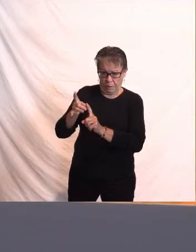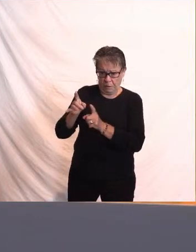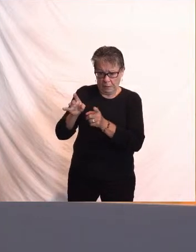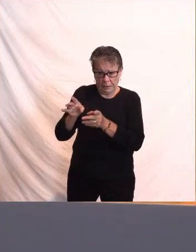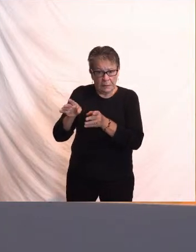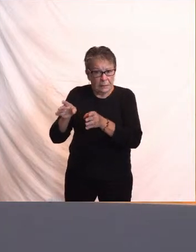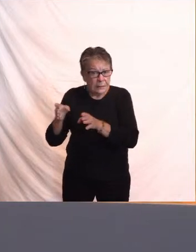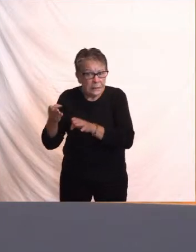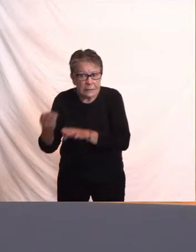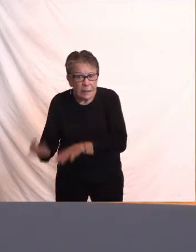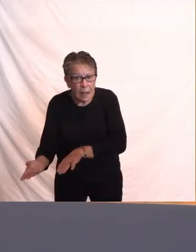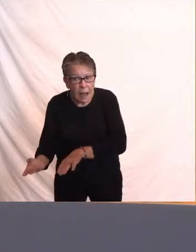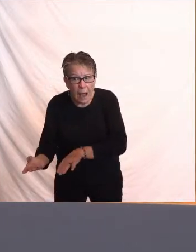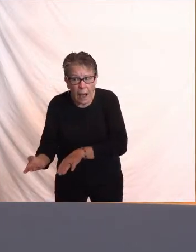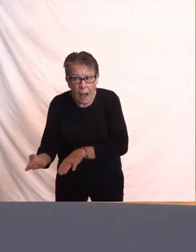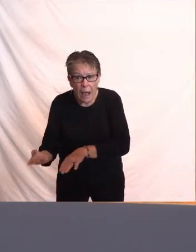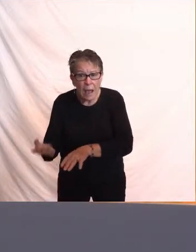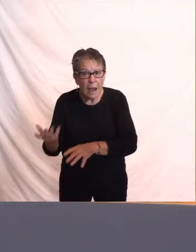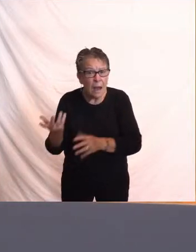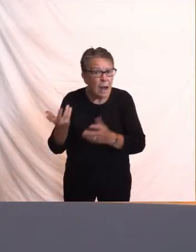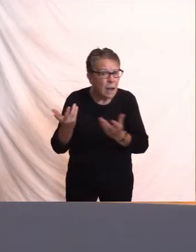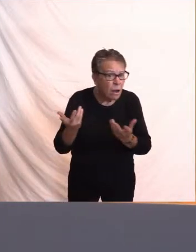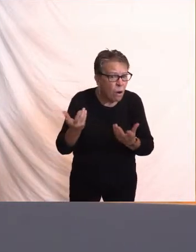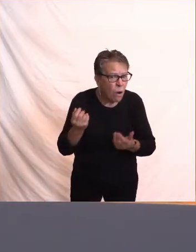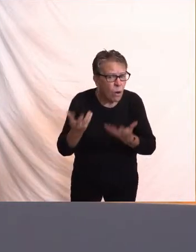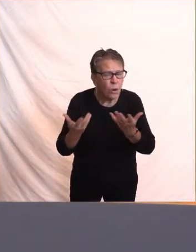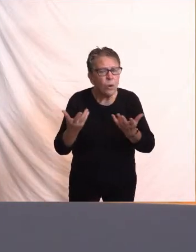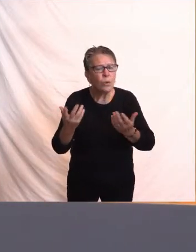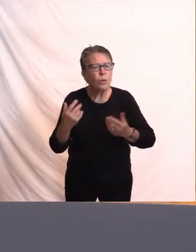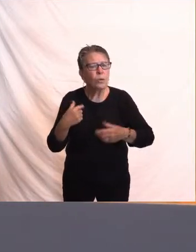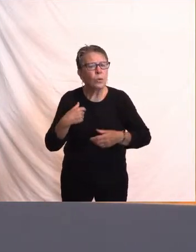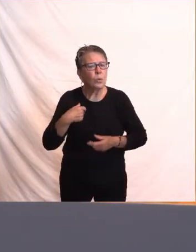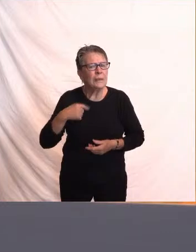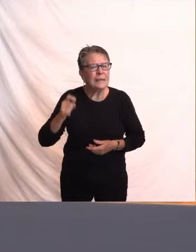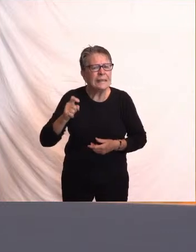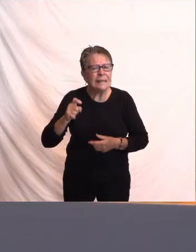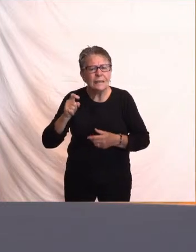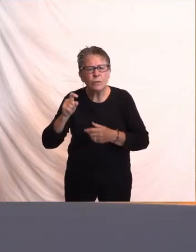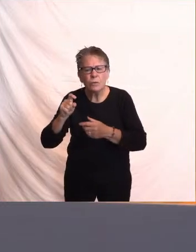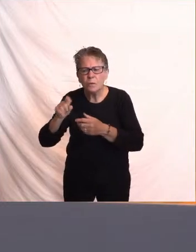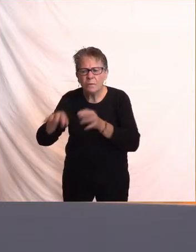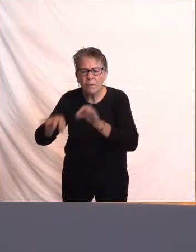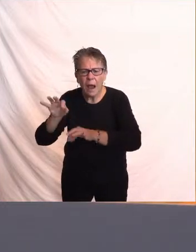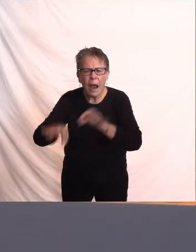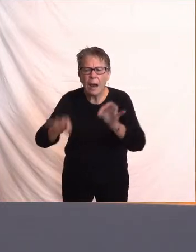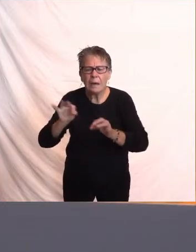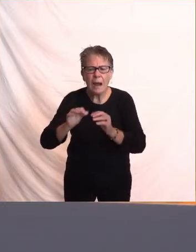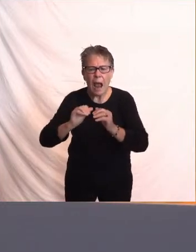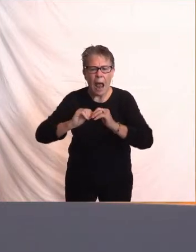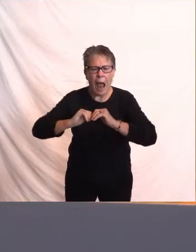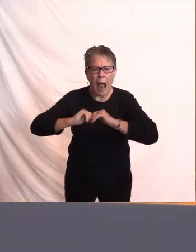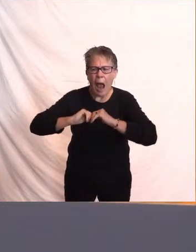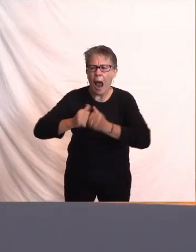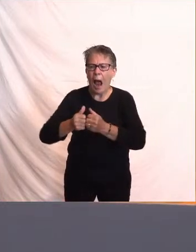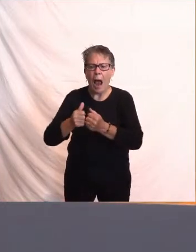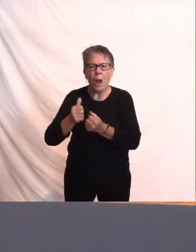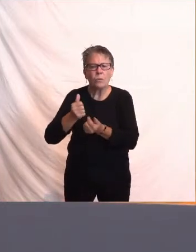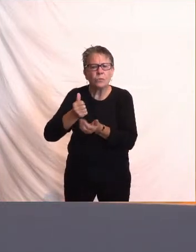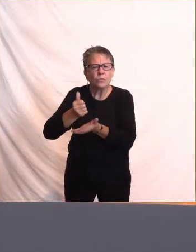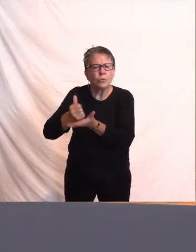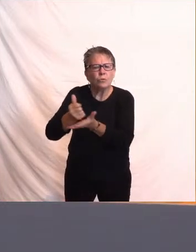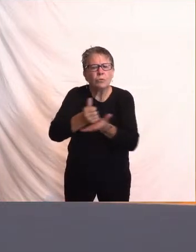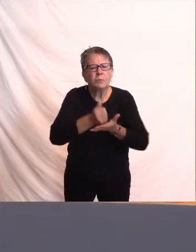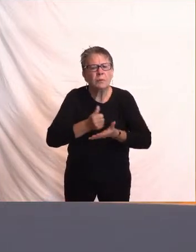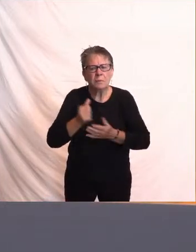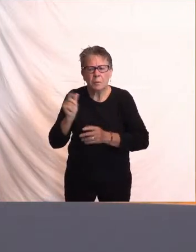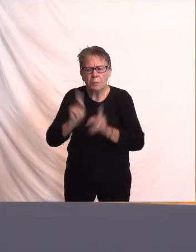treatments that are available for this. So if the disease becomes more treatable and less deadly, then that would be another reason to be able to say, okay, we become